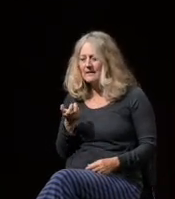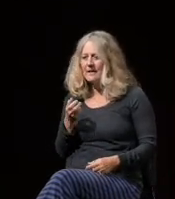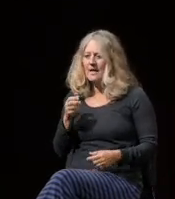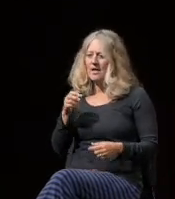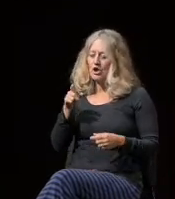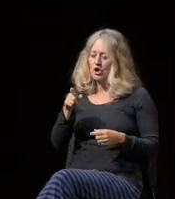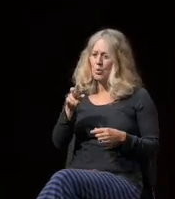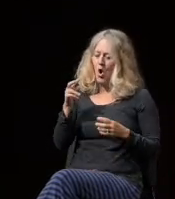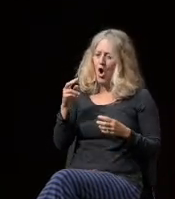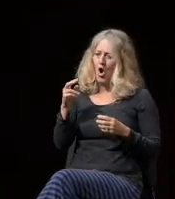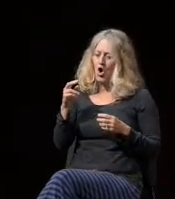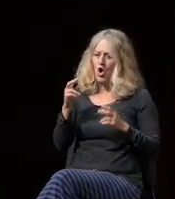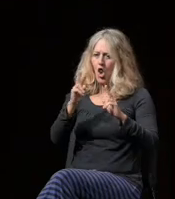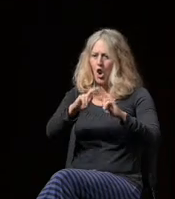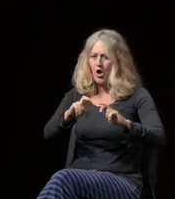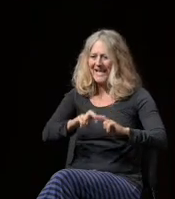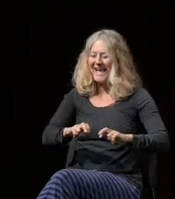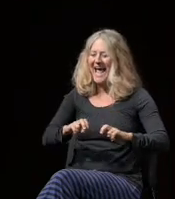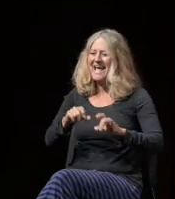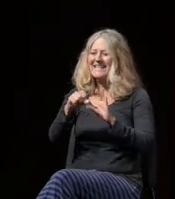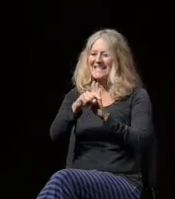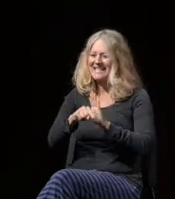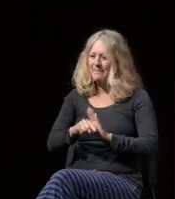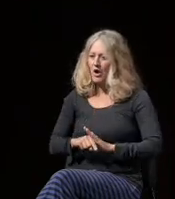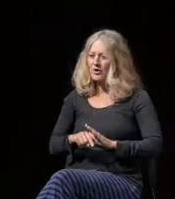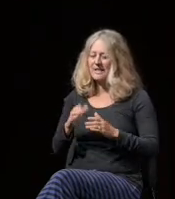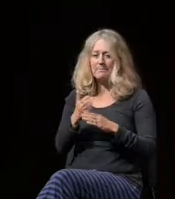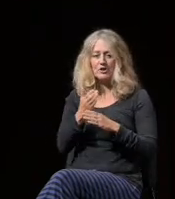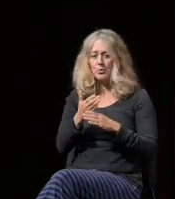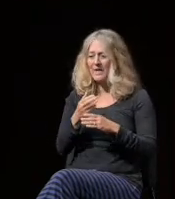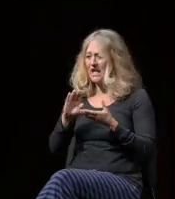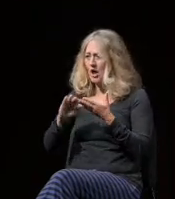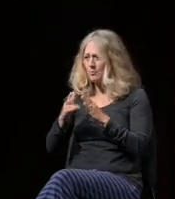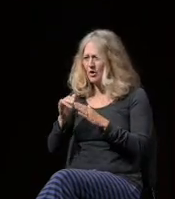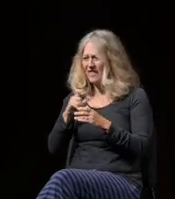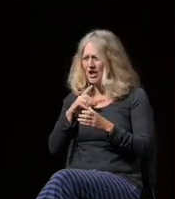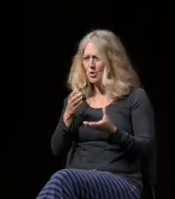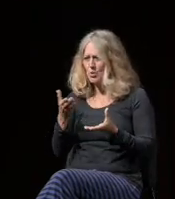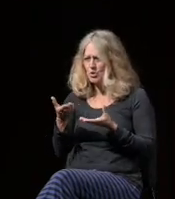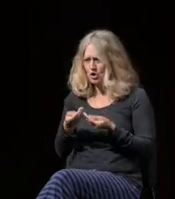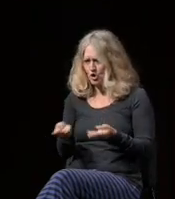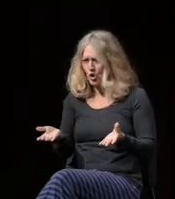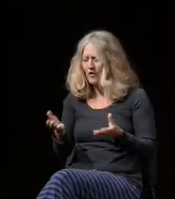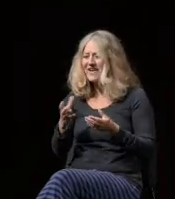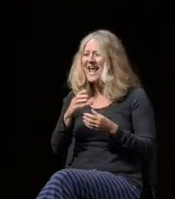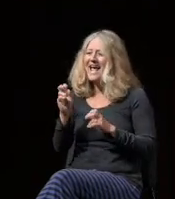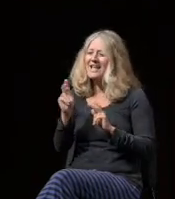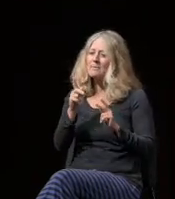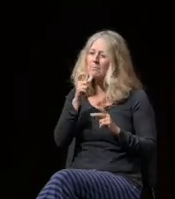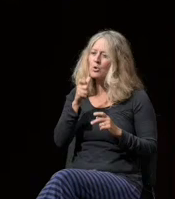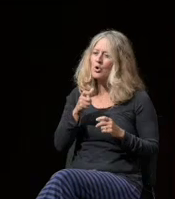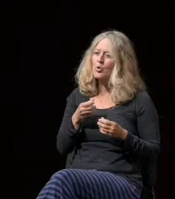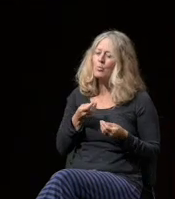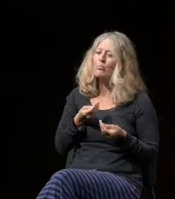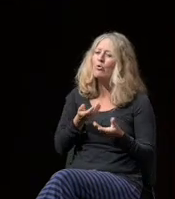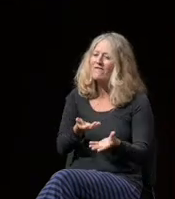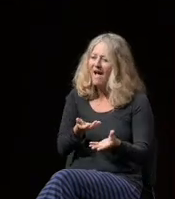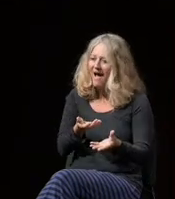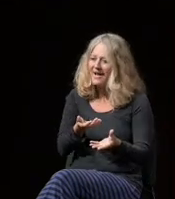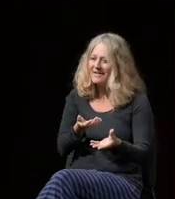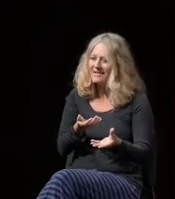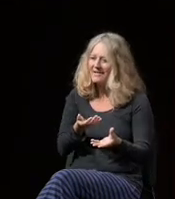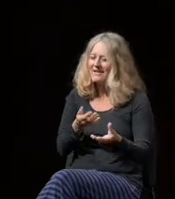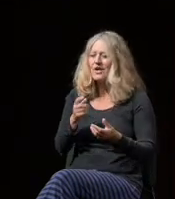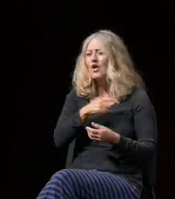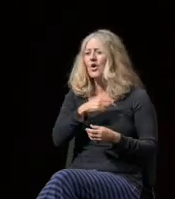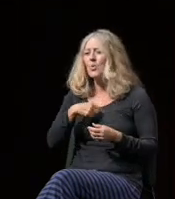at the disparity between the communities that you serve and the people who provide that service? Because